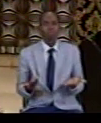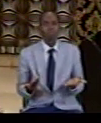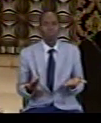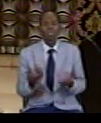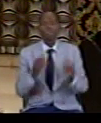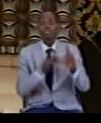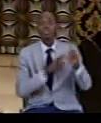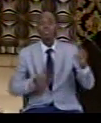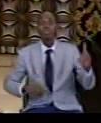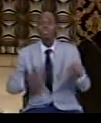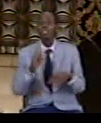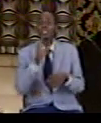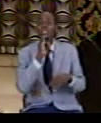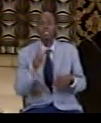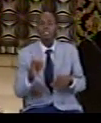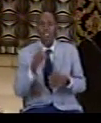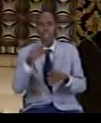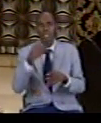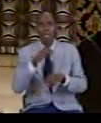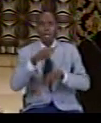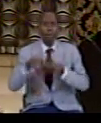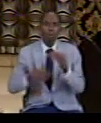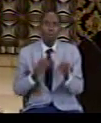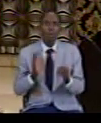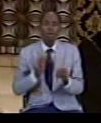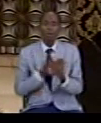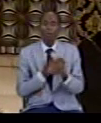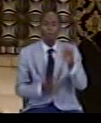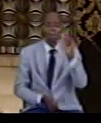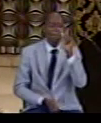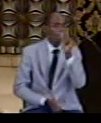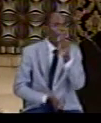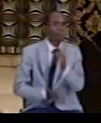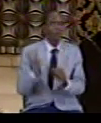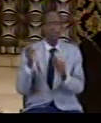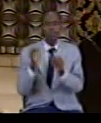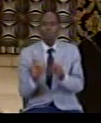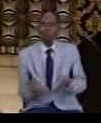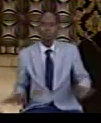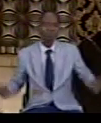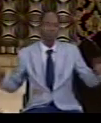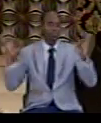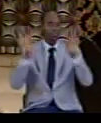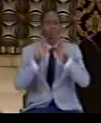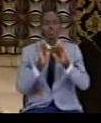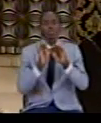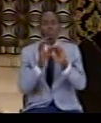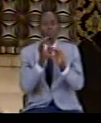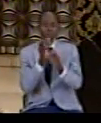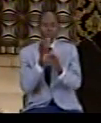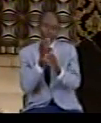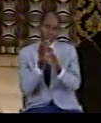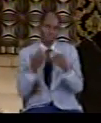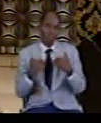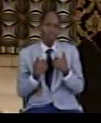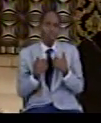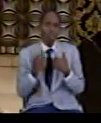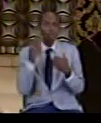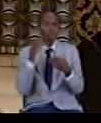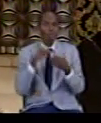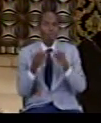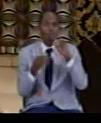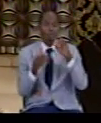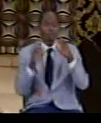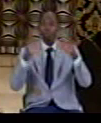talking about our most precious possession. And tonight, the title of the message is The